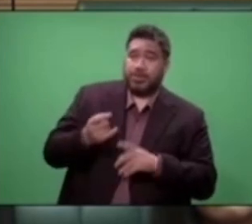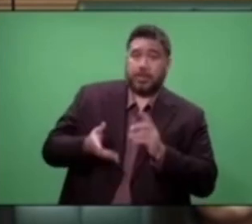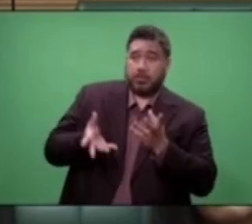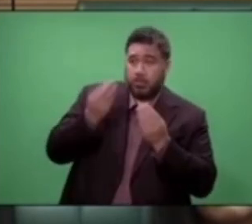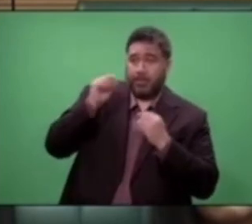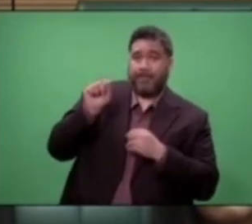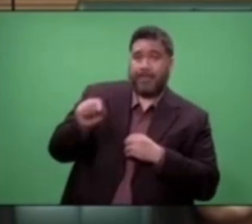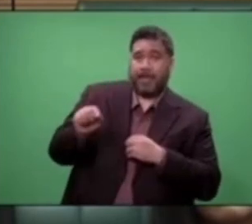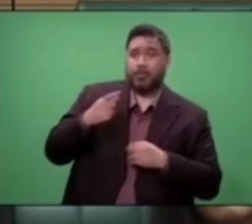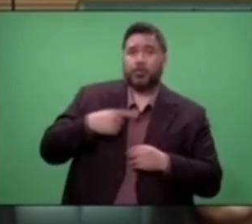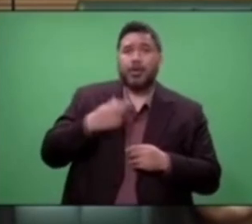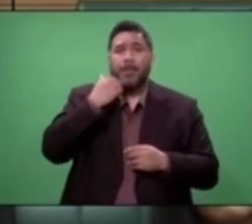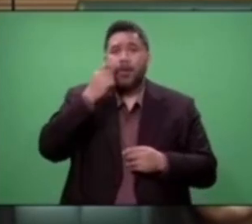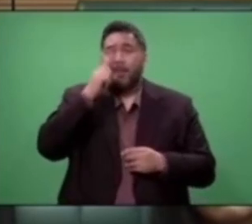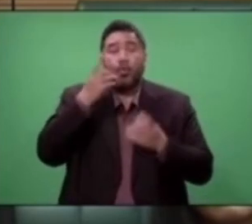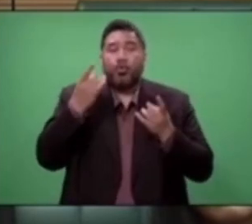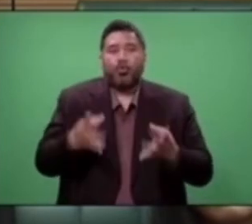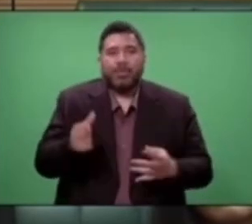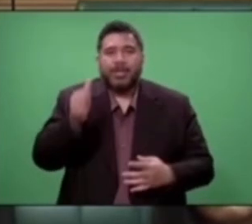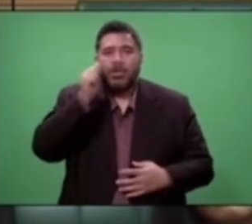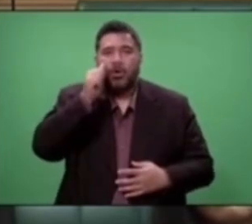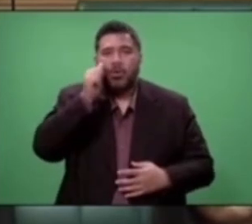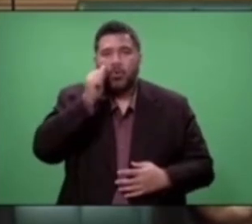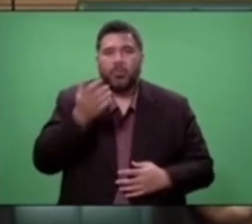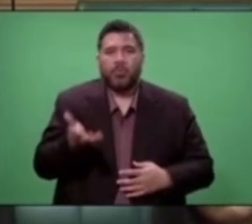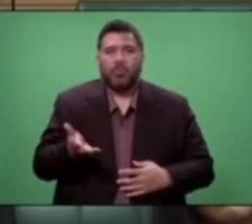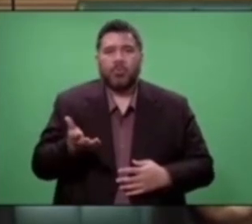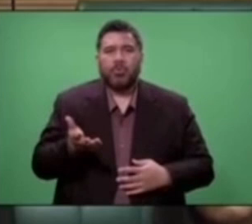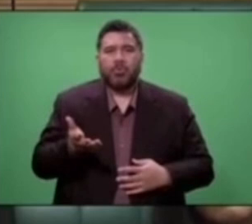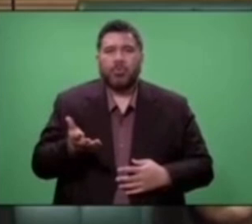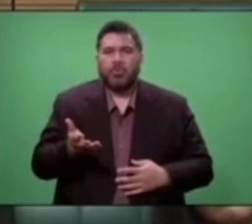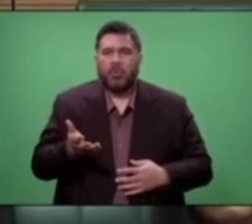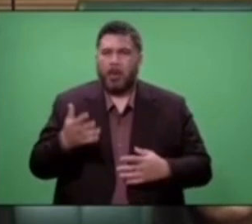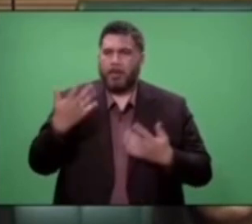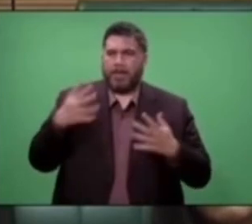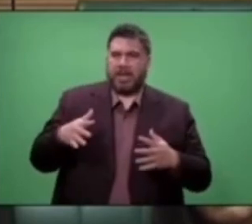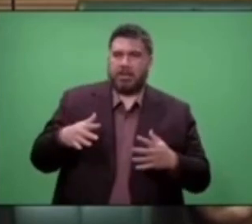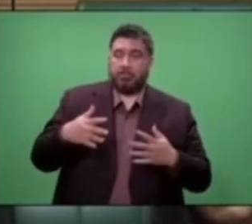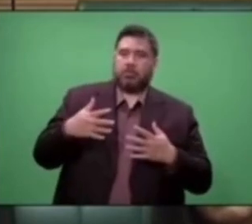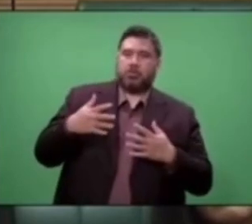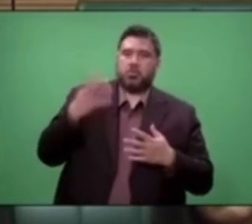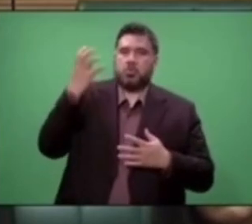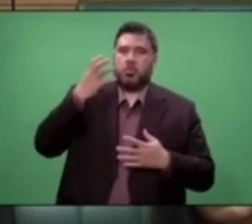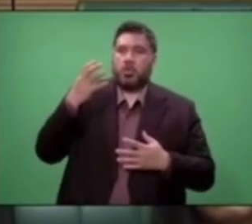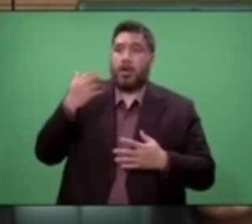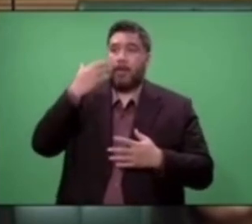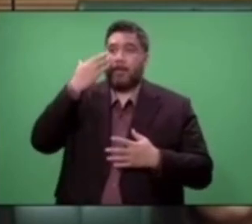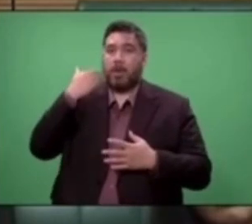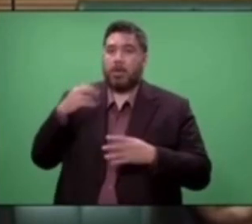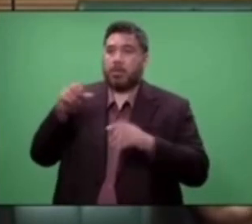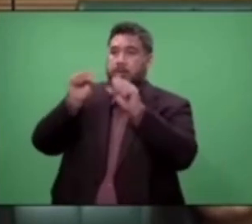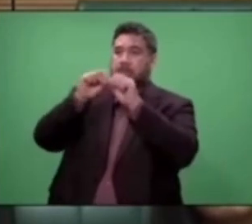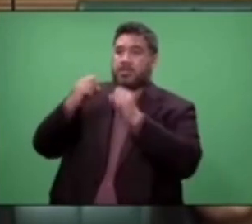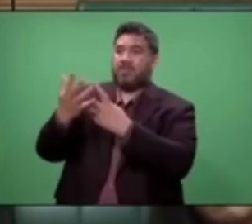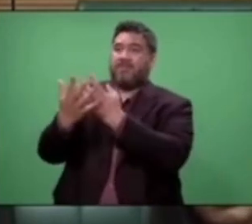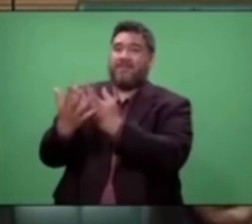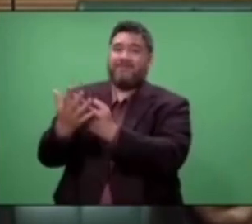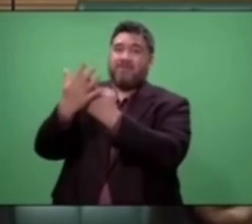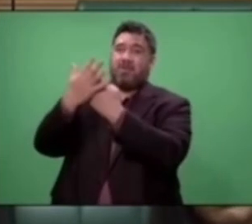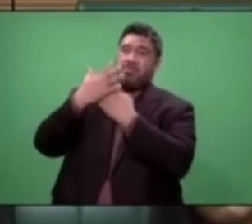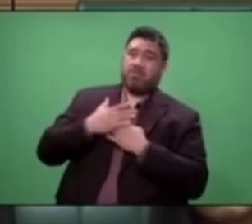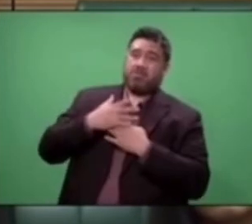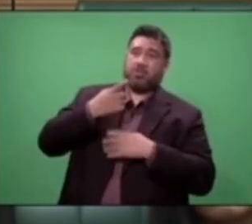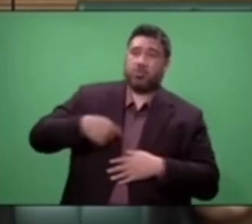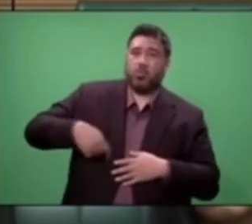absolutely felt the despise, the distaste, the horror of what Pākehā systemic racism hands to